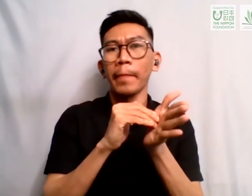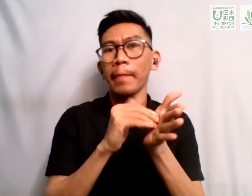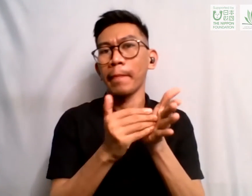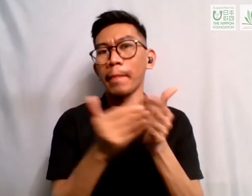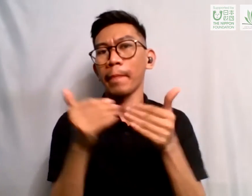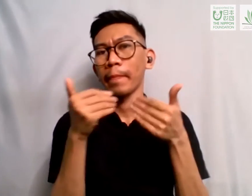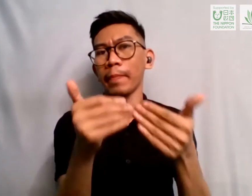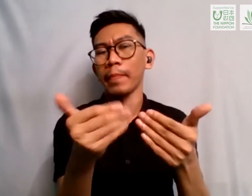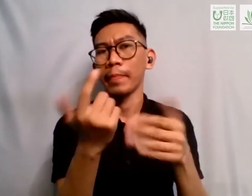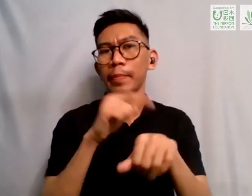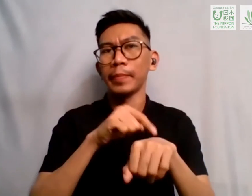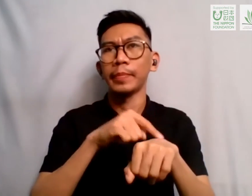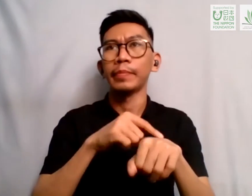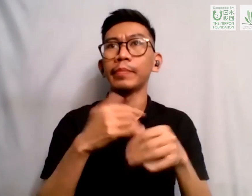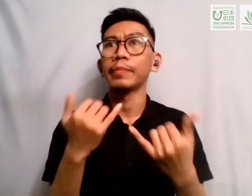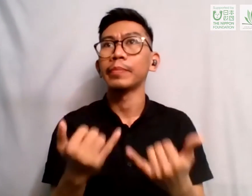your time,